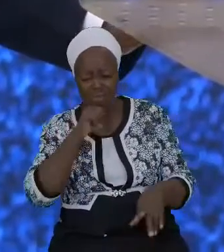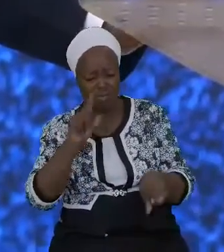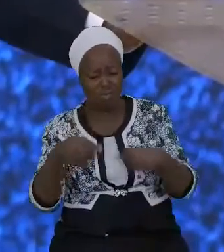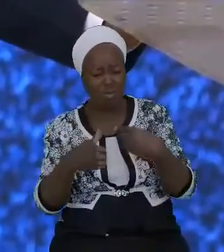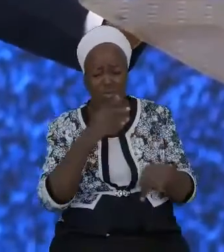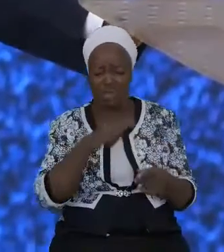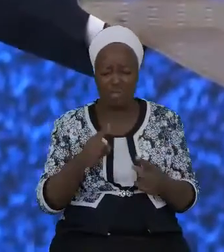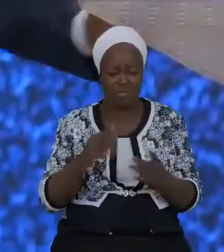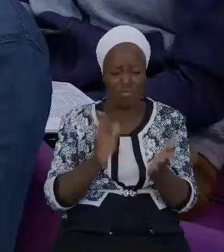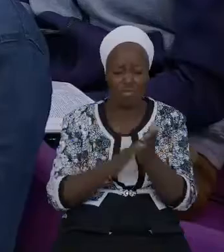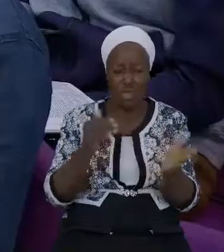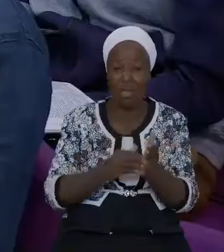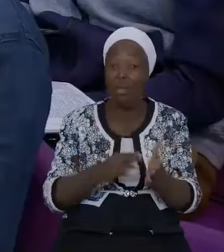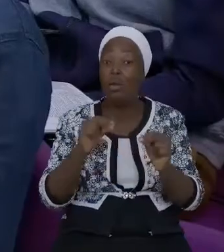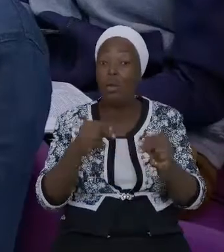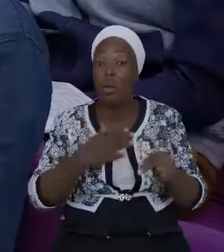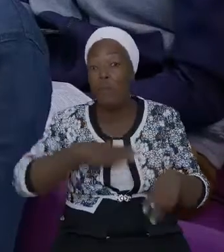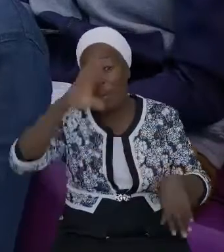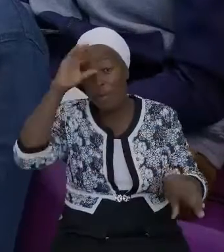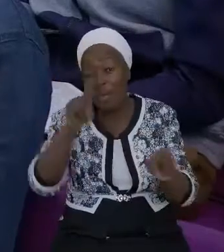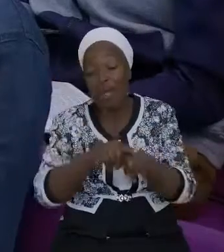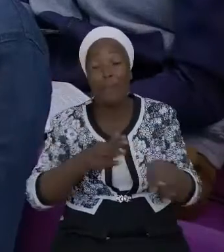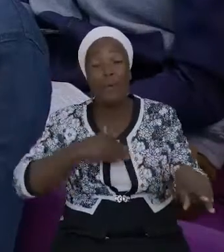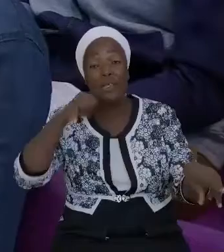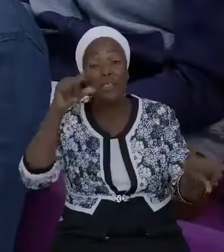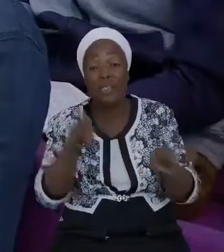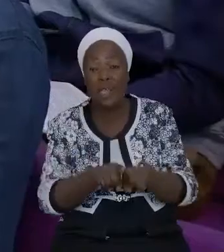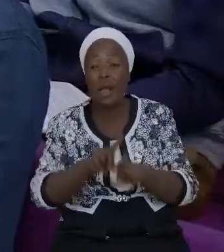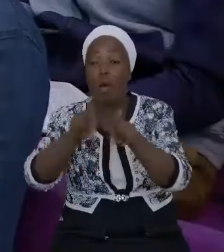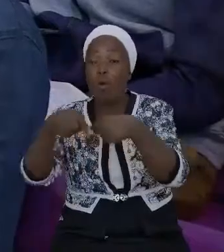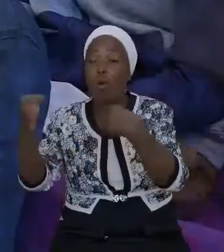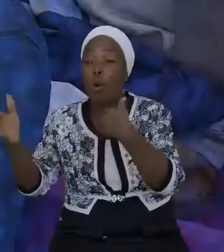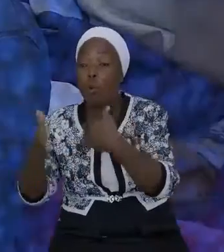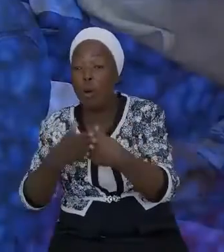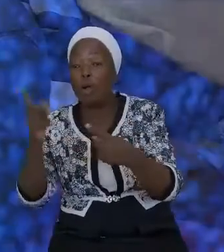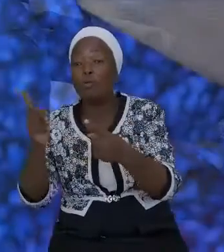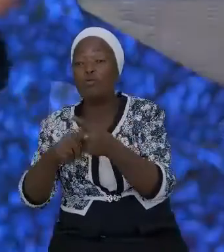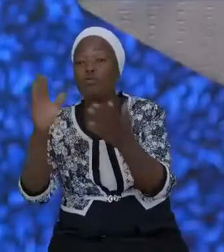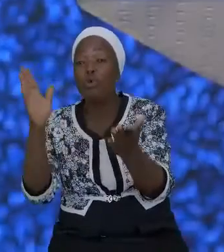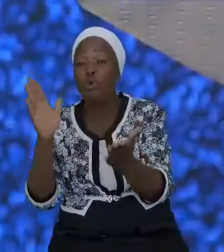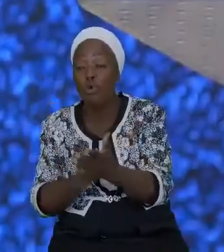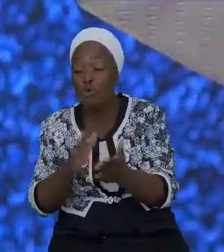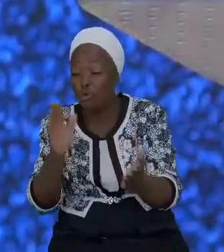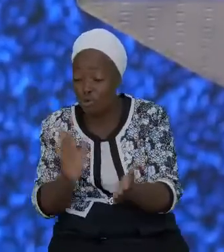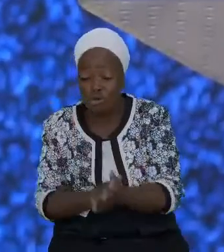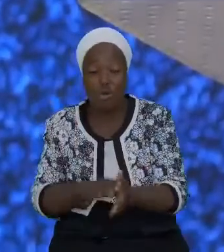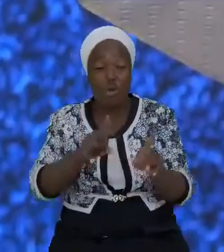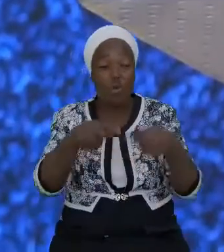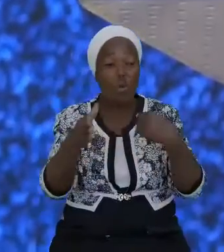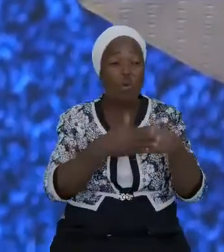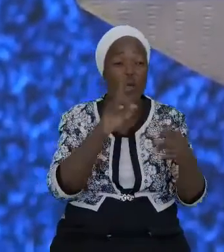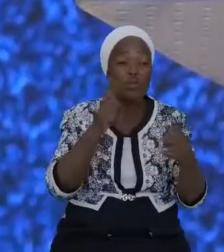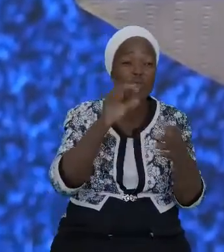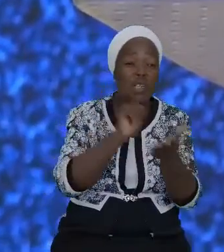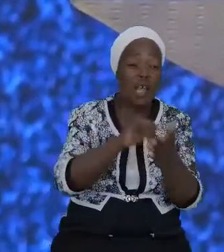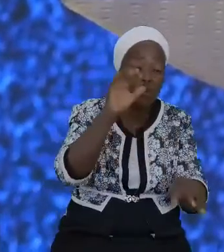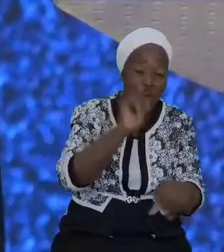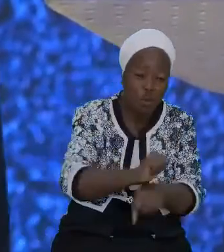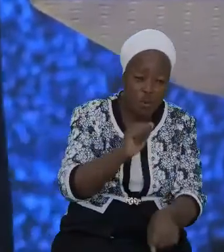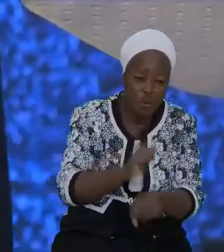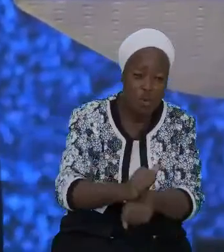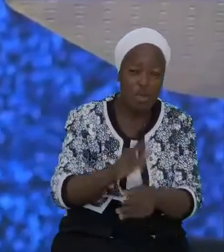back to your home. Don't say, because of what happened, never again.